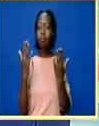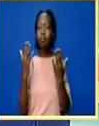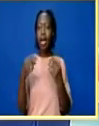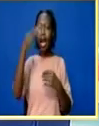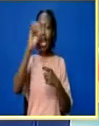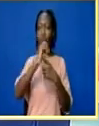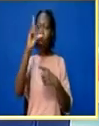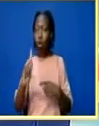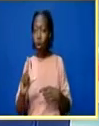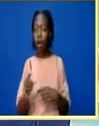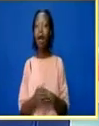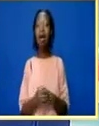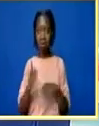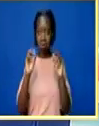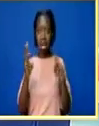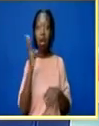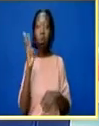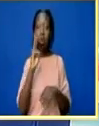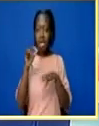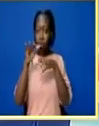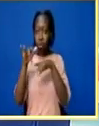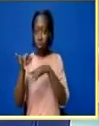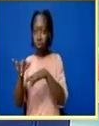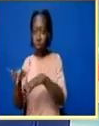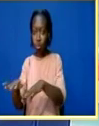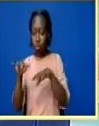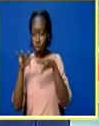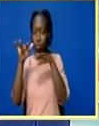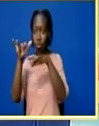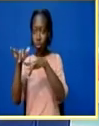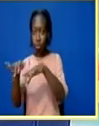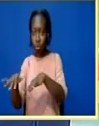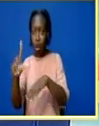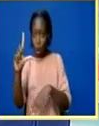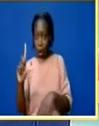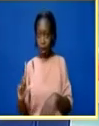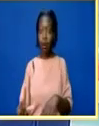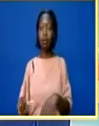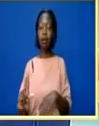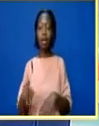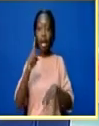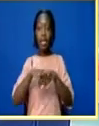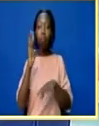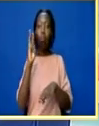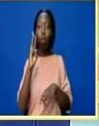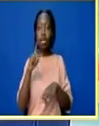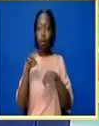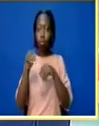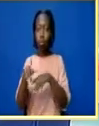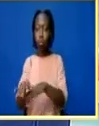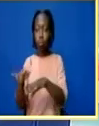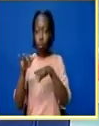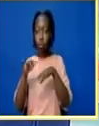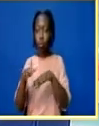part. The water flows down. Yes. Right? Yes. So when the water is flowing down, mm, it is going to carry away. So that's transportation. That